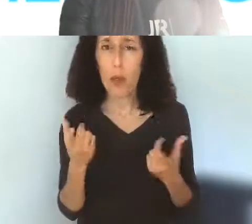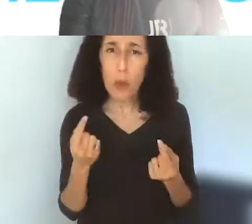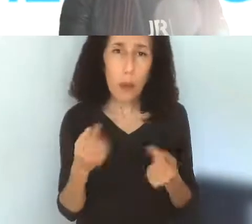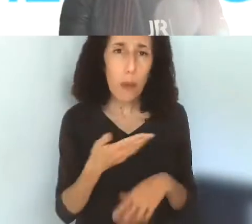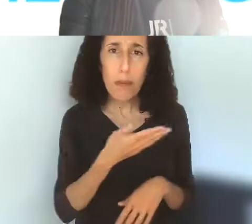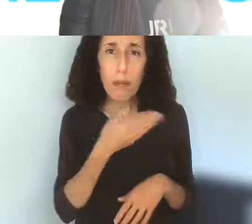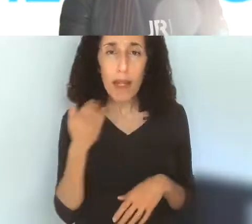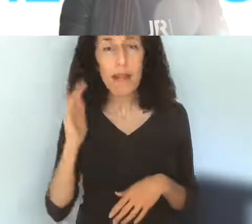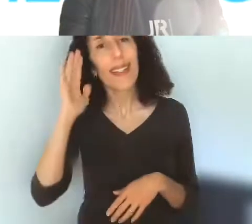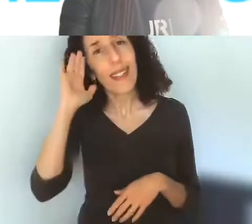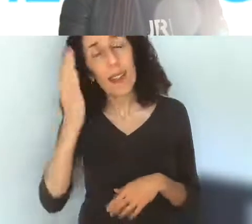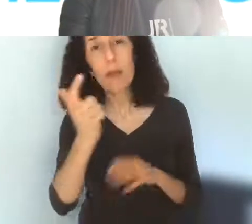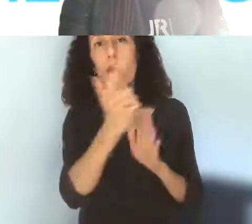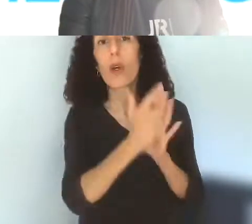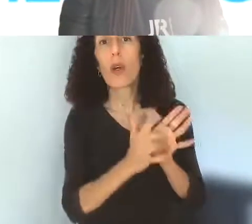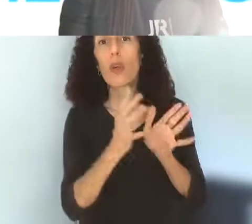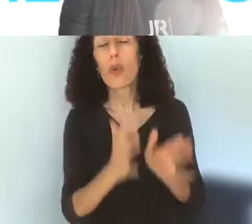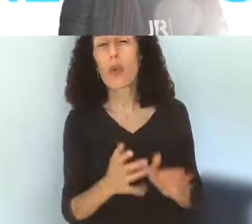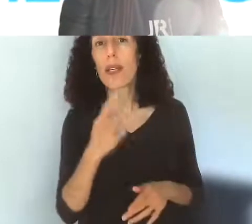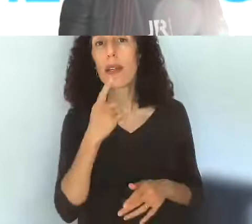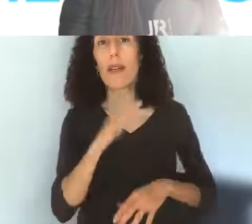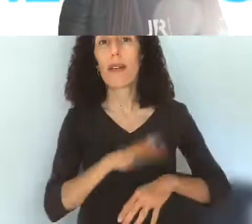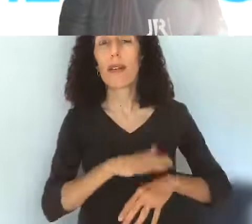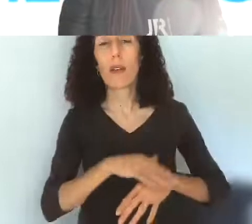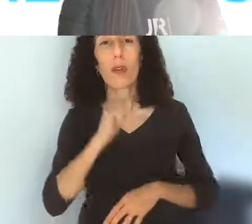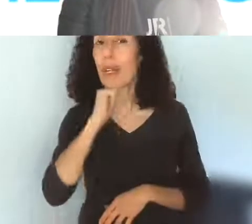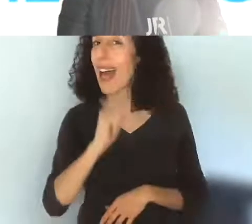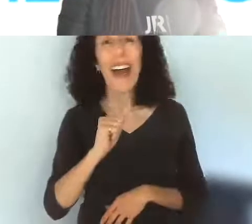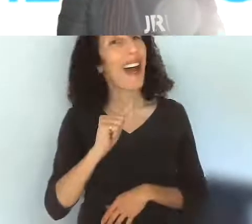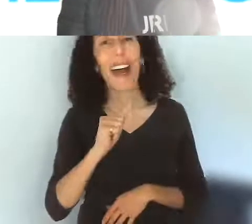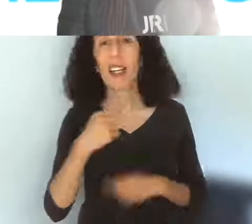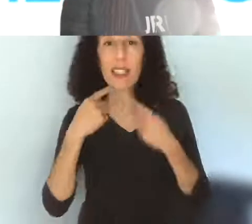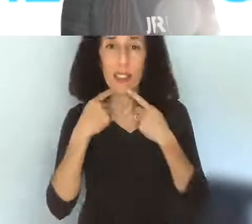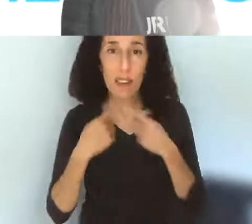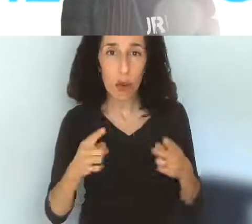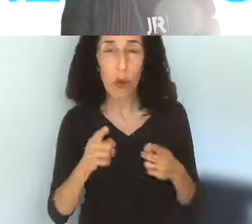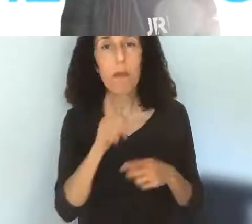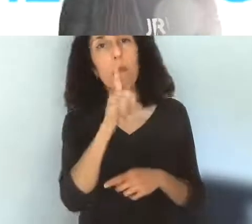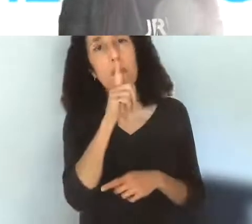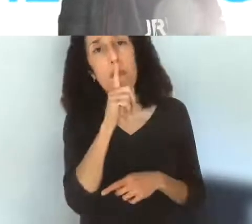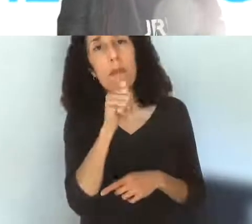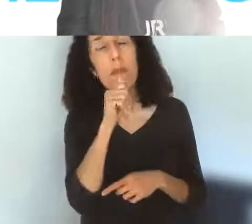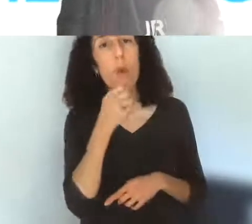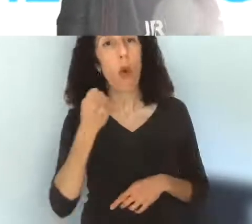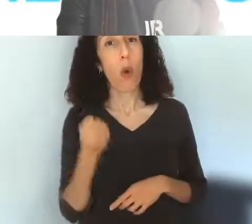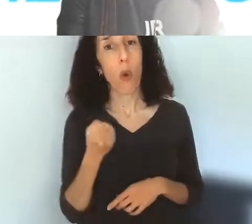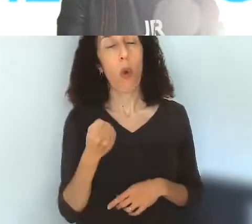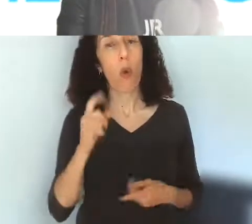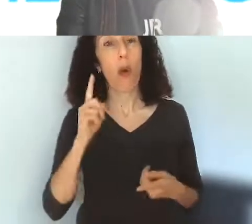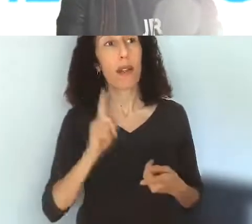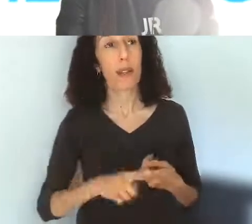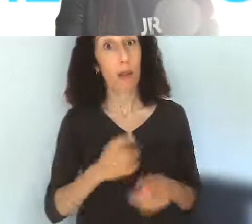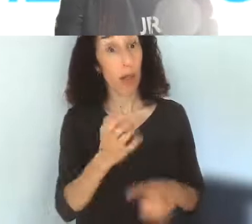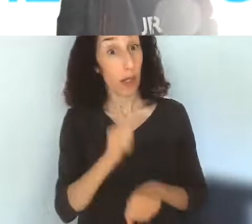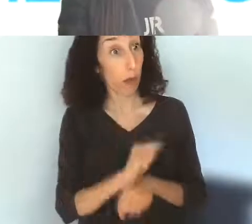disclose disabilities in the job application process, only disclose after you get the job. And this, of course, only applies to people who have